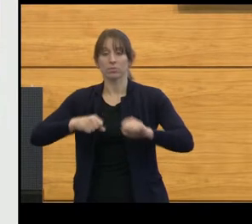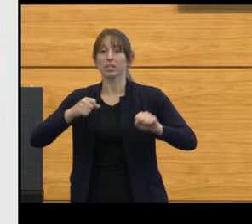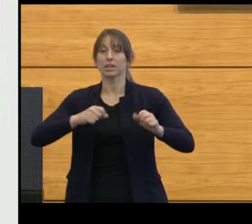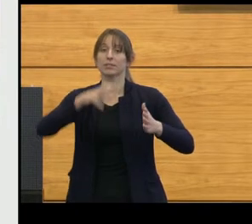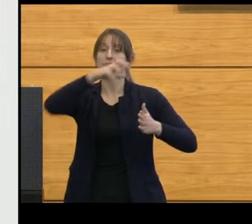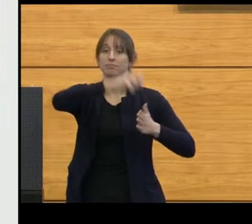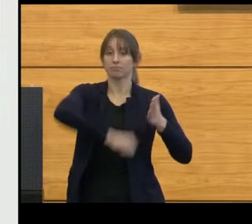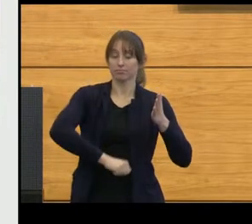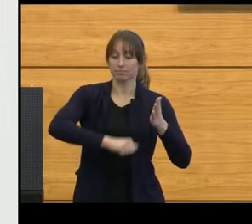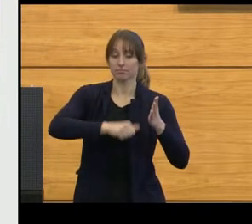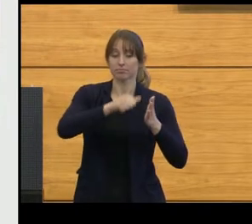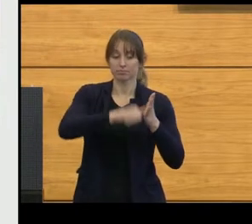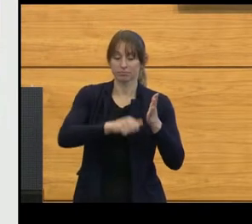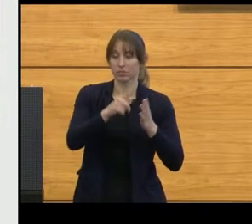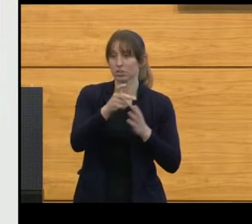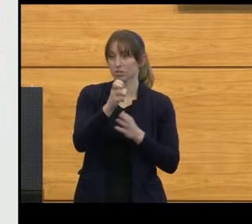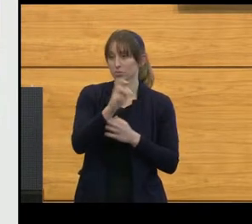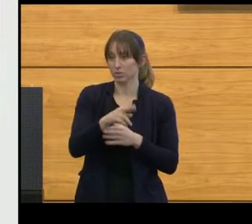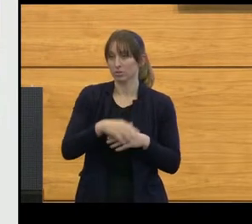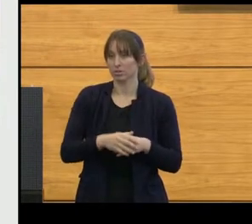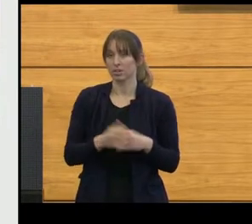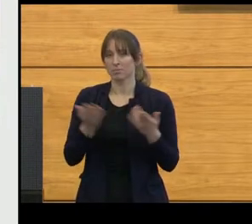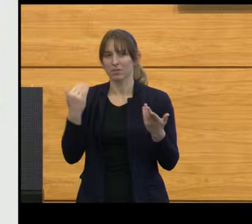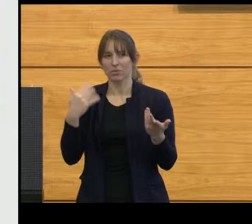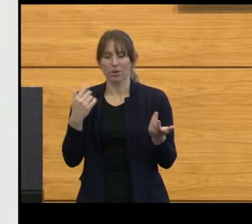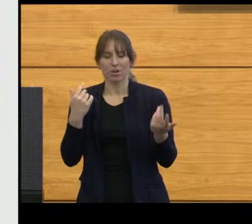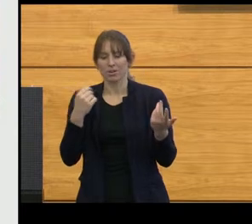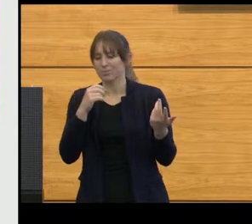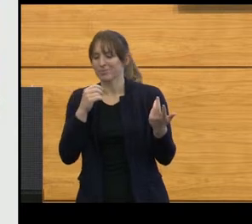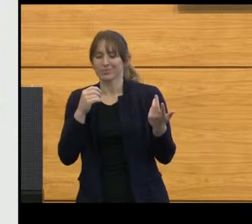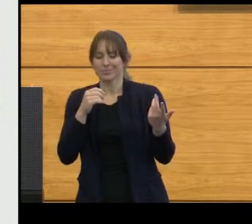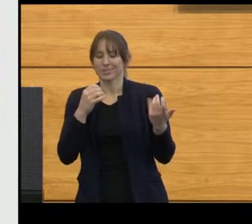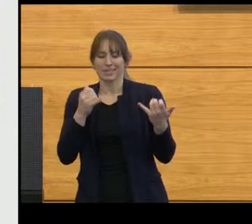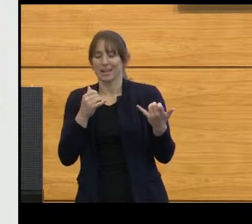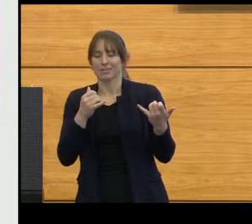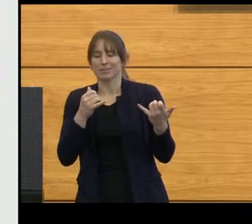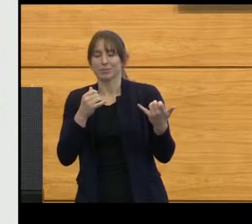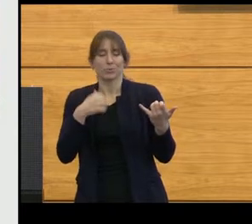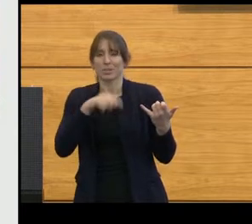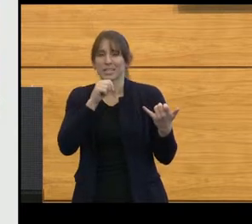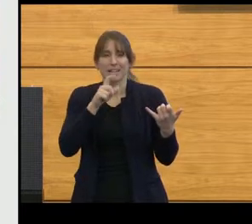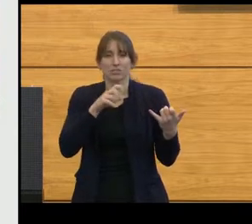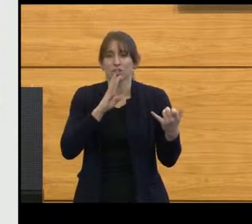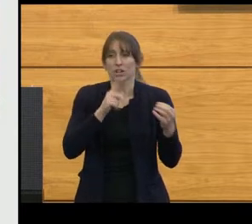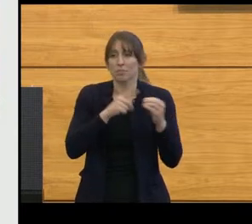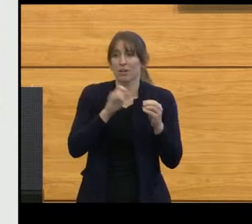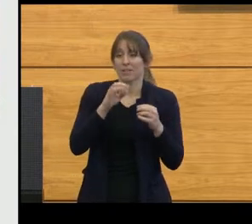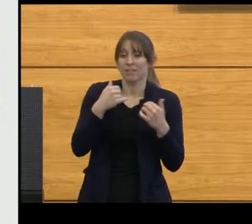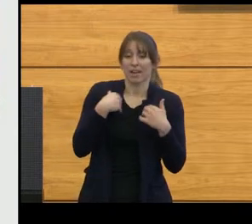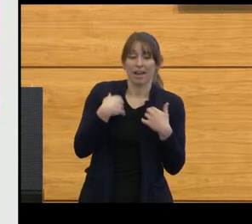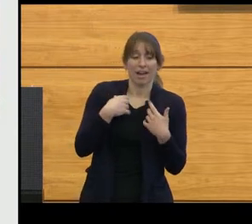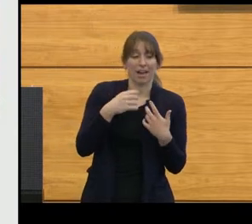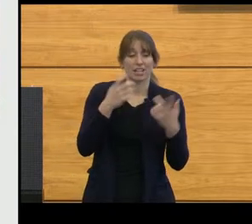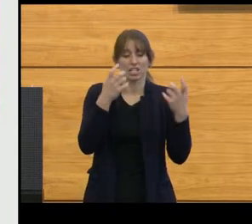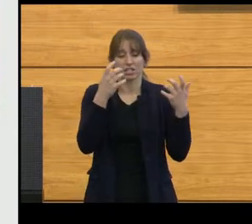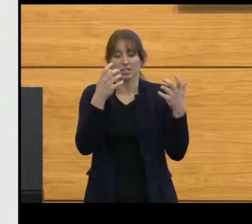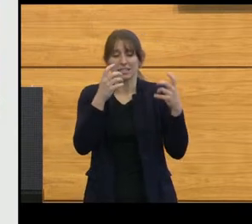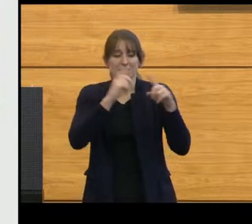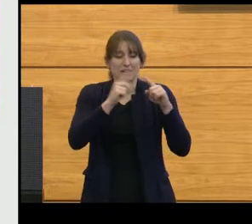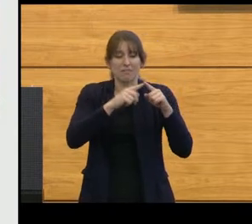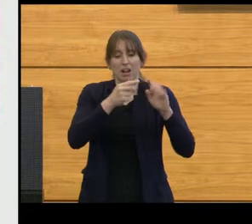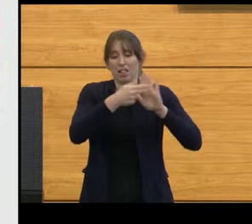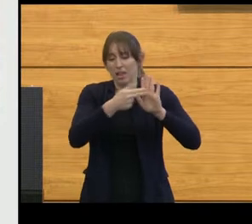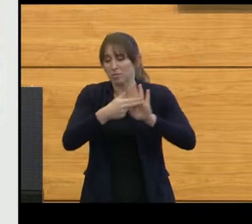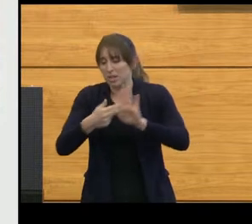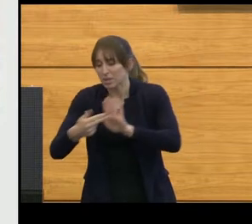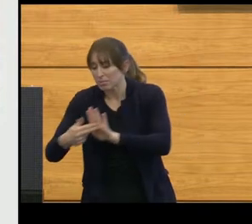about whether it's dark blue or whether it had necrosis or whether it had mutations. We were now actually looking at the molecular genetics of it to